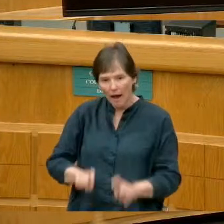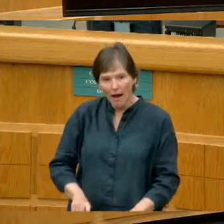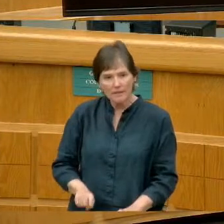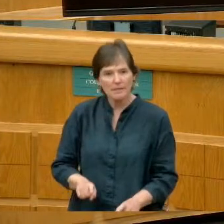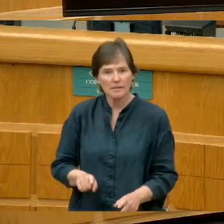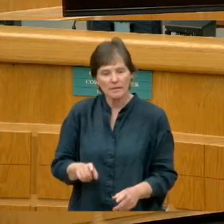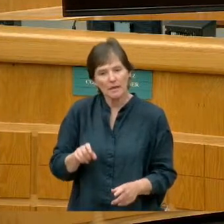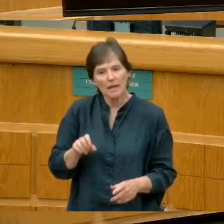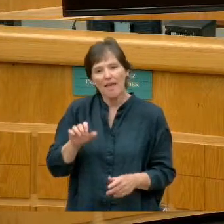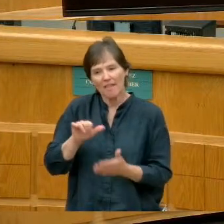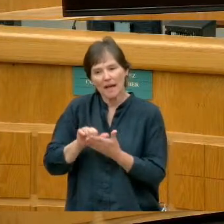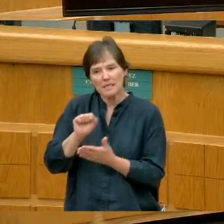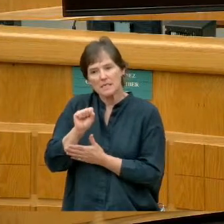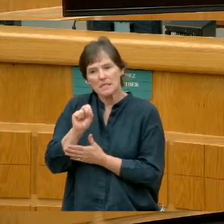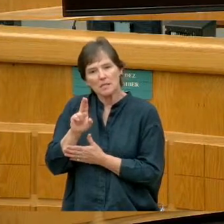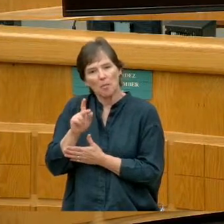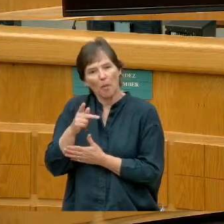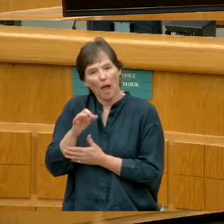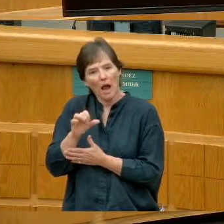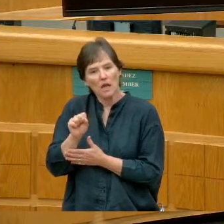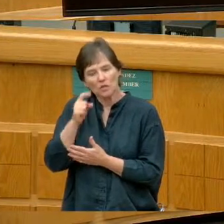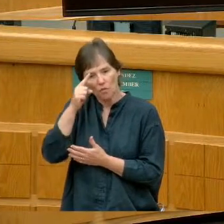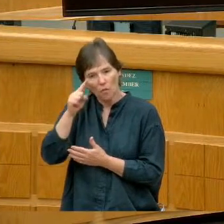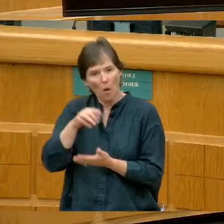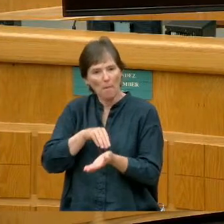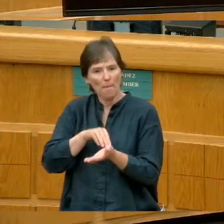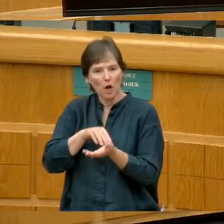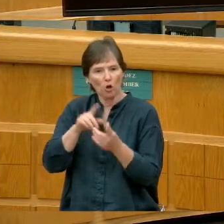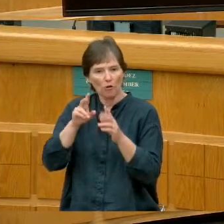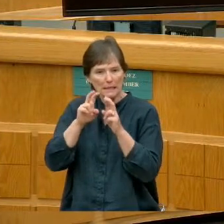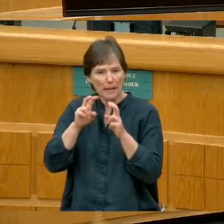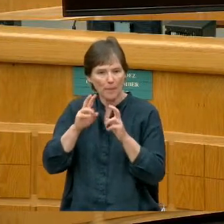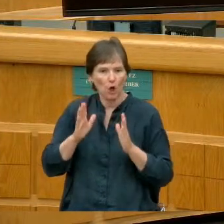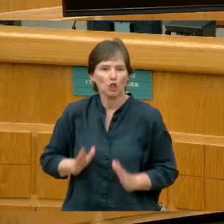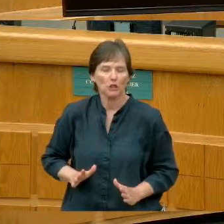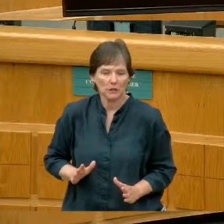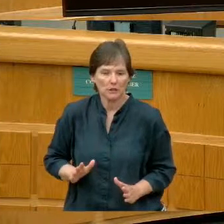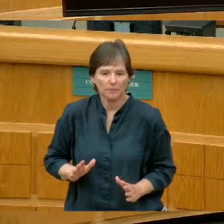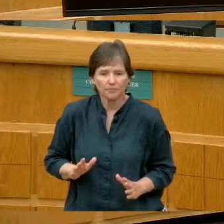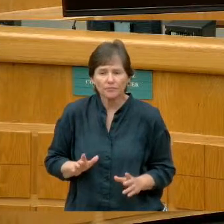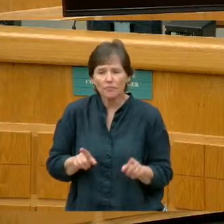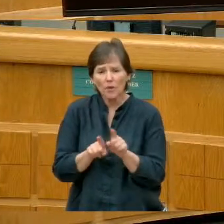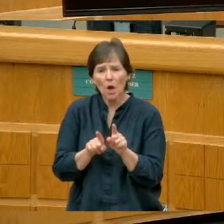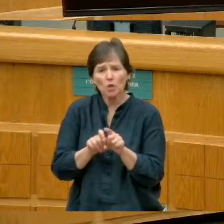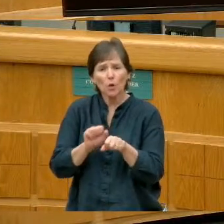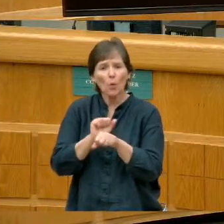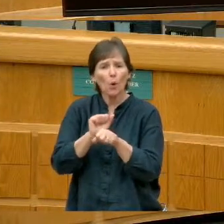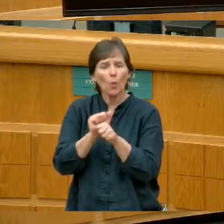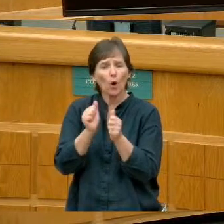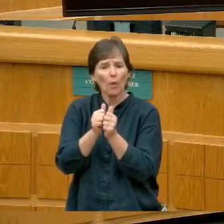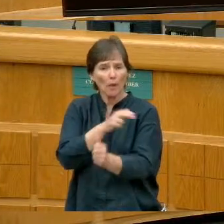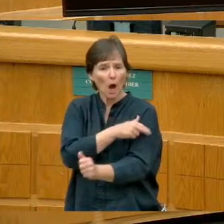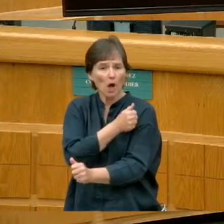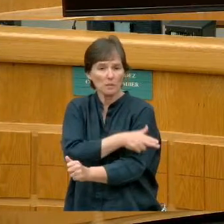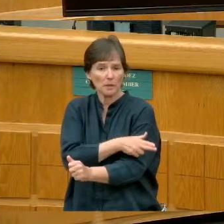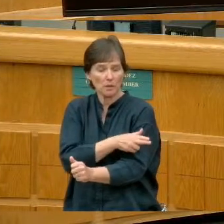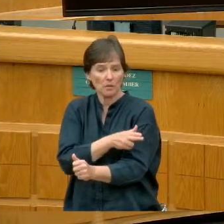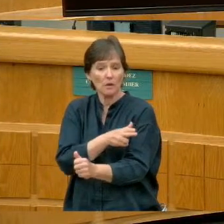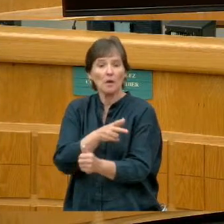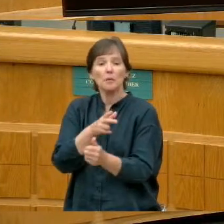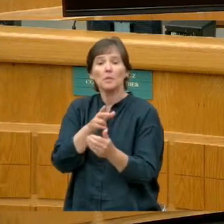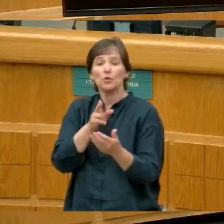supplies for the medical examiners. And we're also working with our hospitals to ensure that the medical examiner's office is conducting the